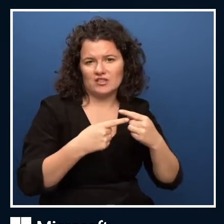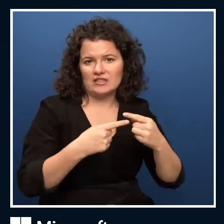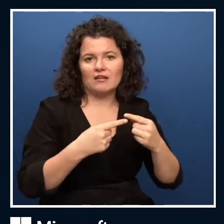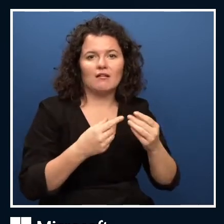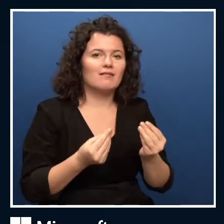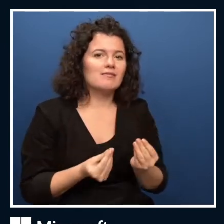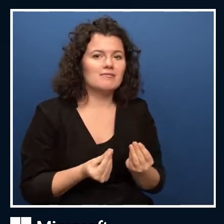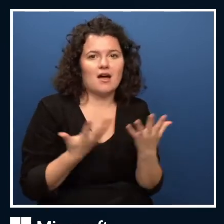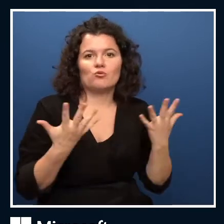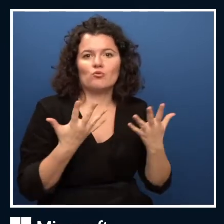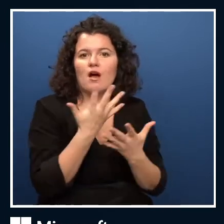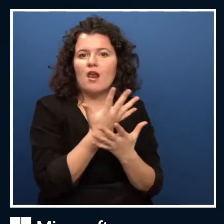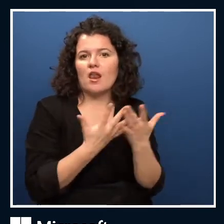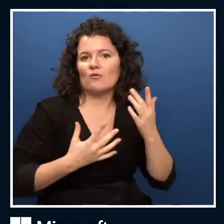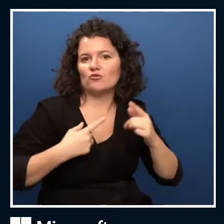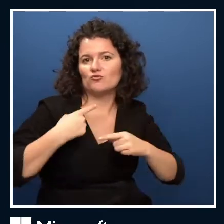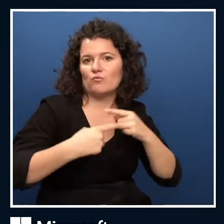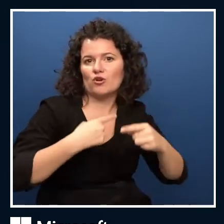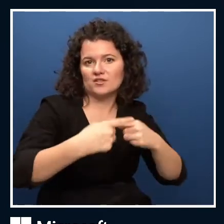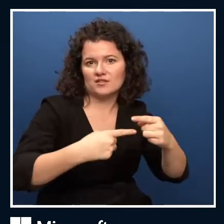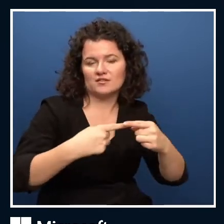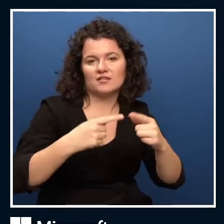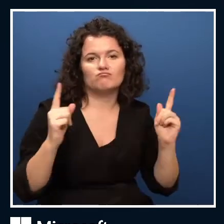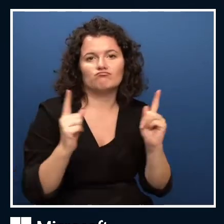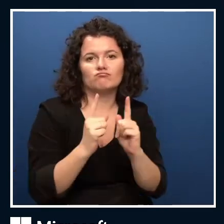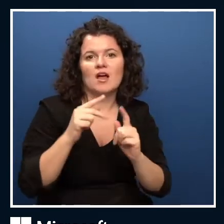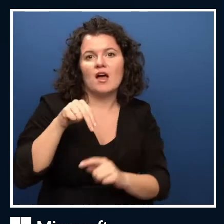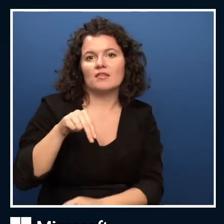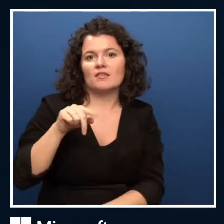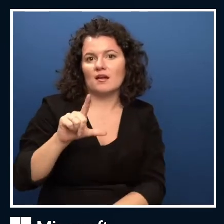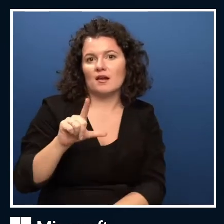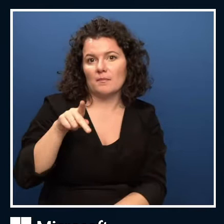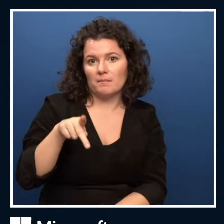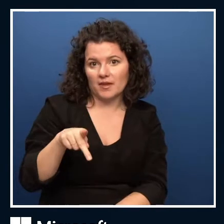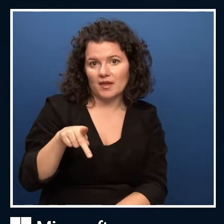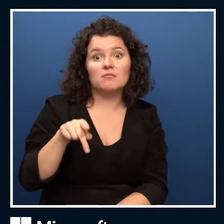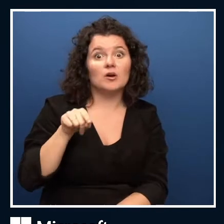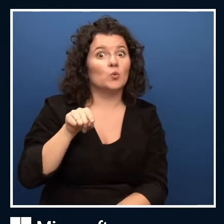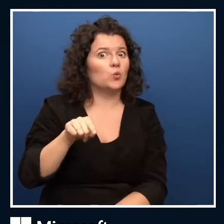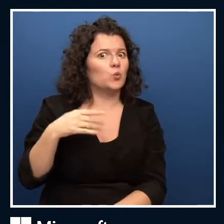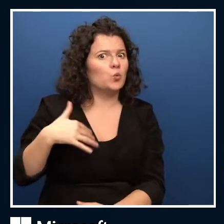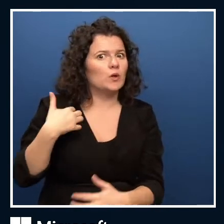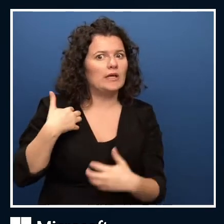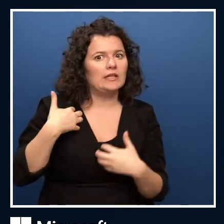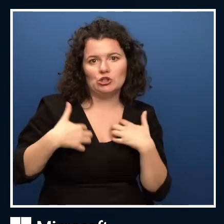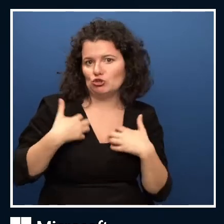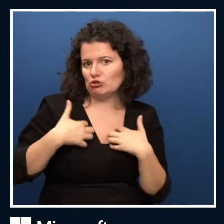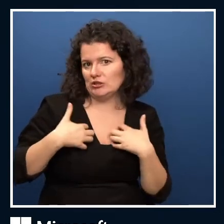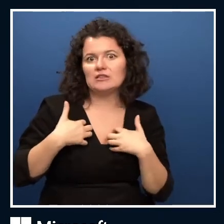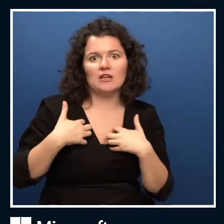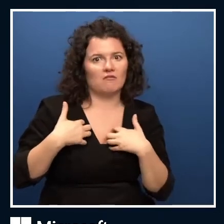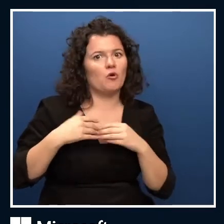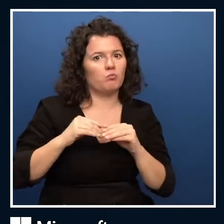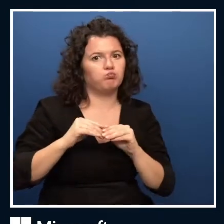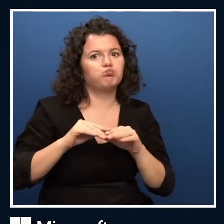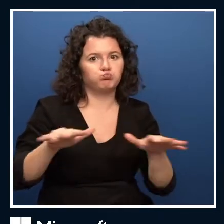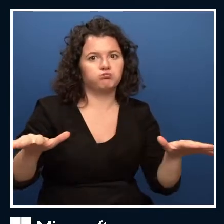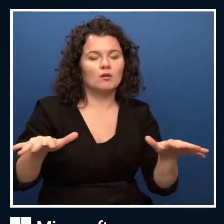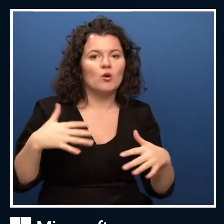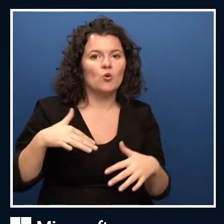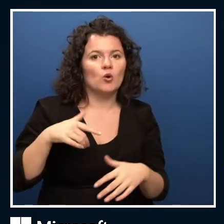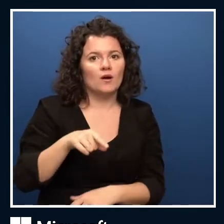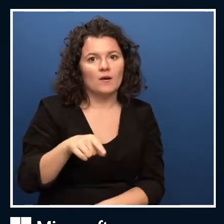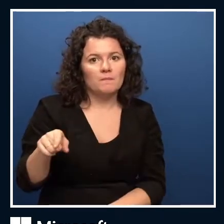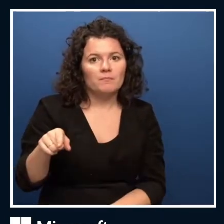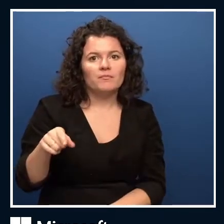exciting and the most attractive areas in deep learning as a whole, because we have such big